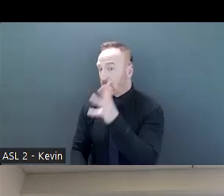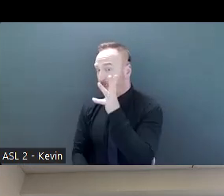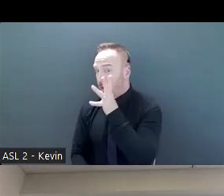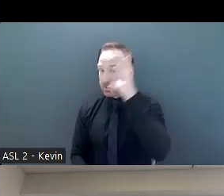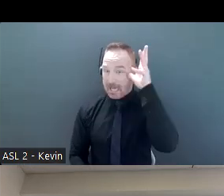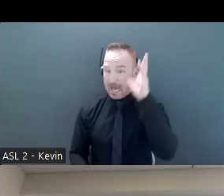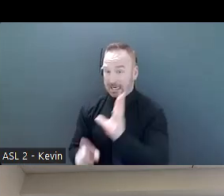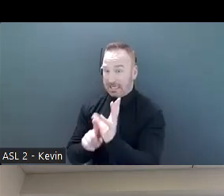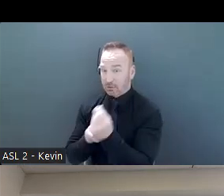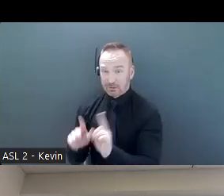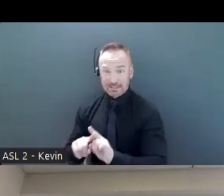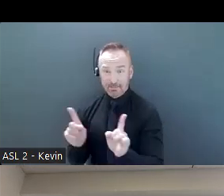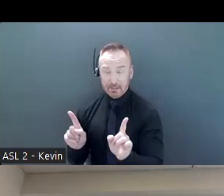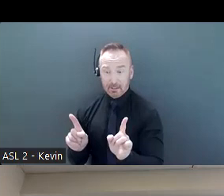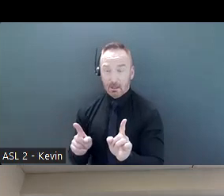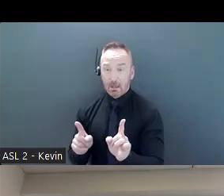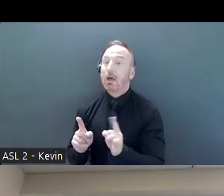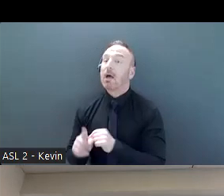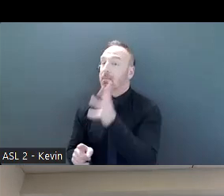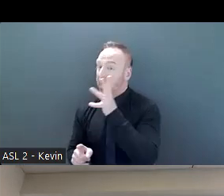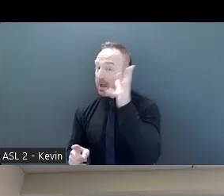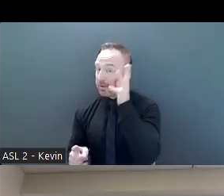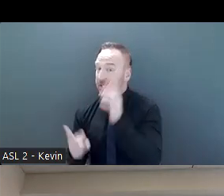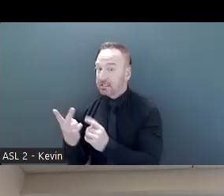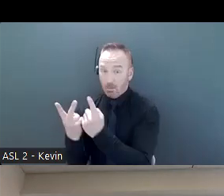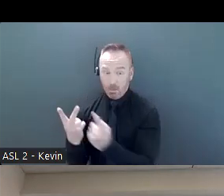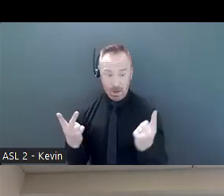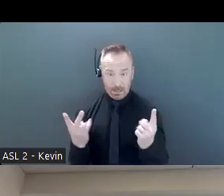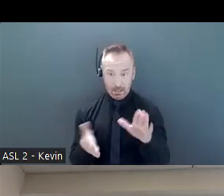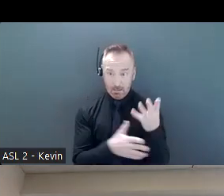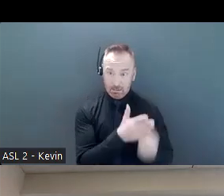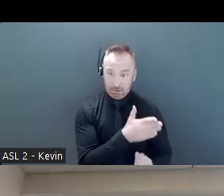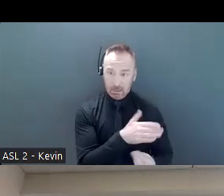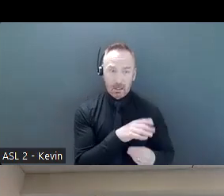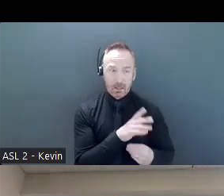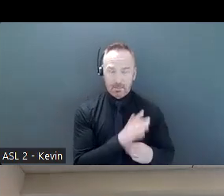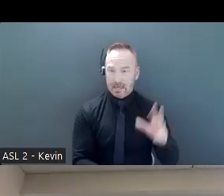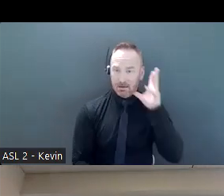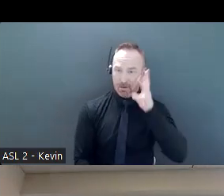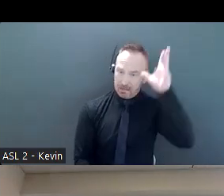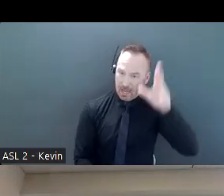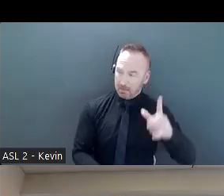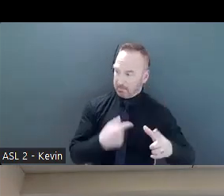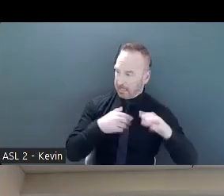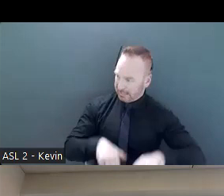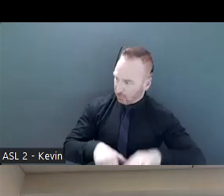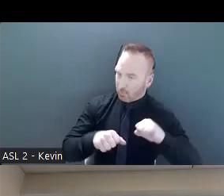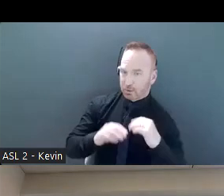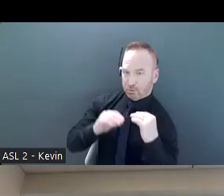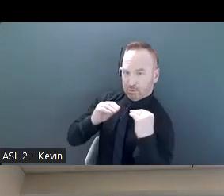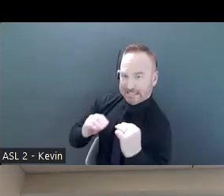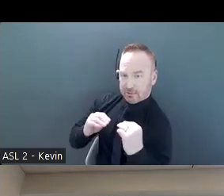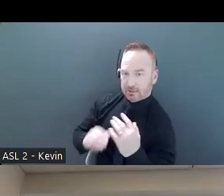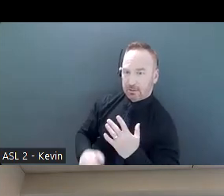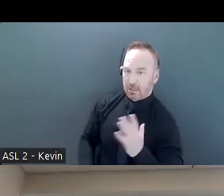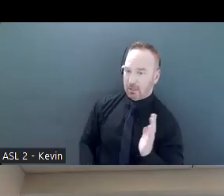say, it's up to me to be able to teach these various issues to my grandchild, because the other spouse doesn't even know how to